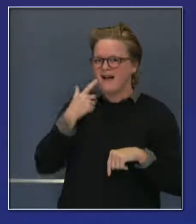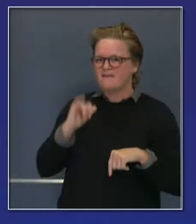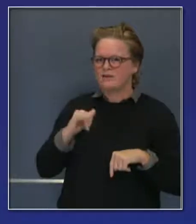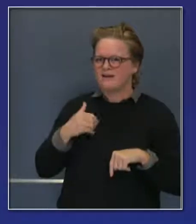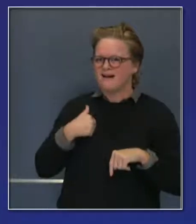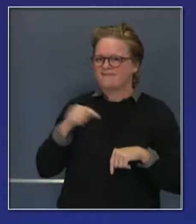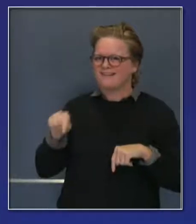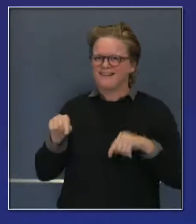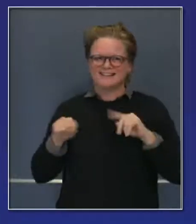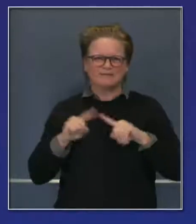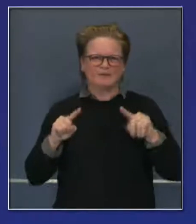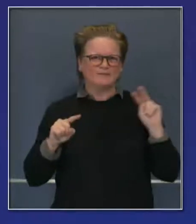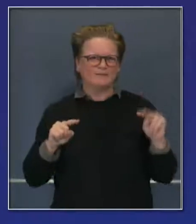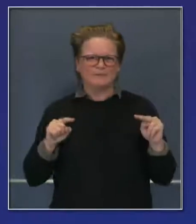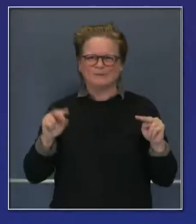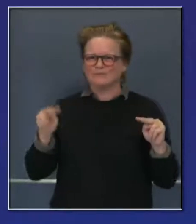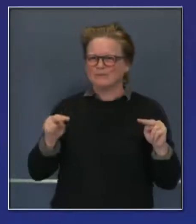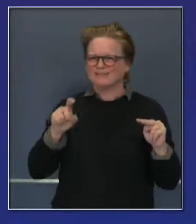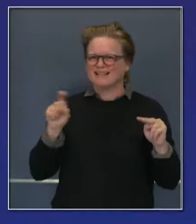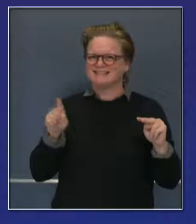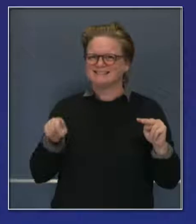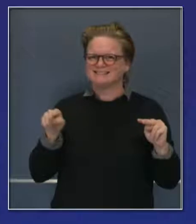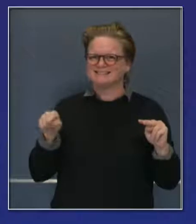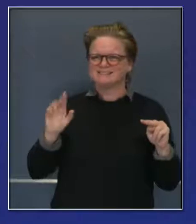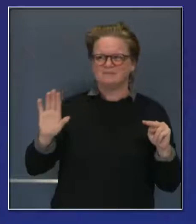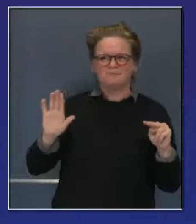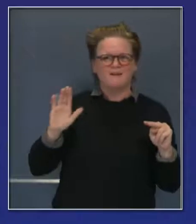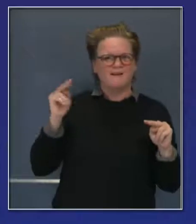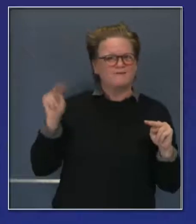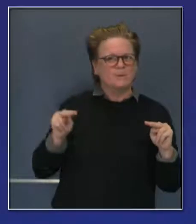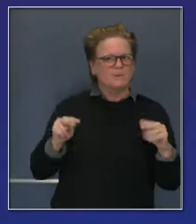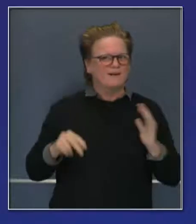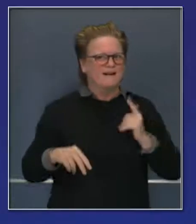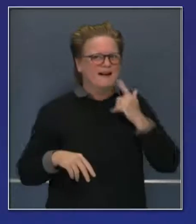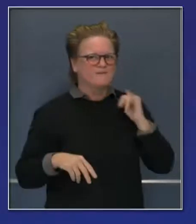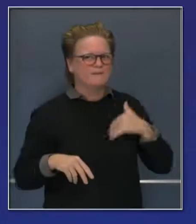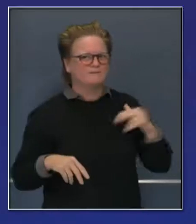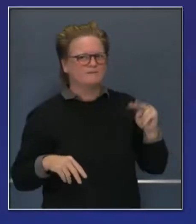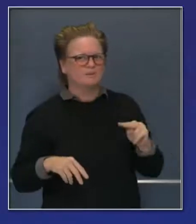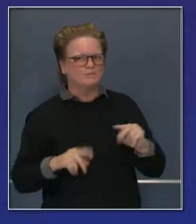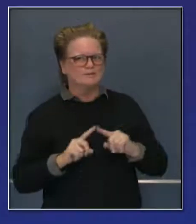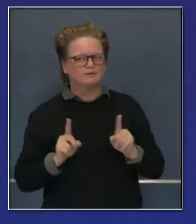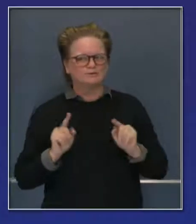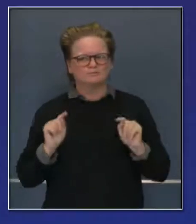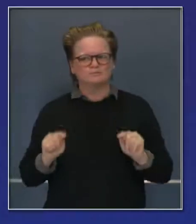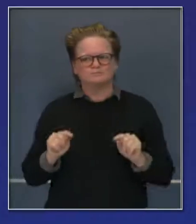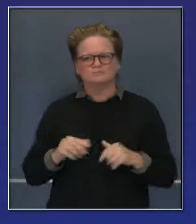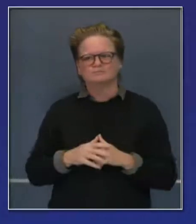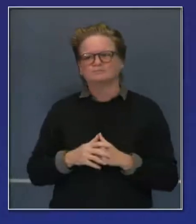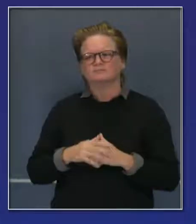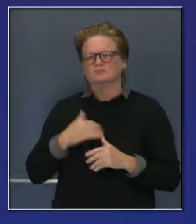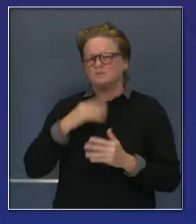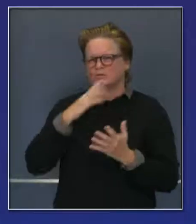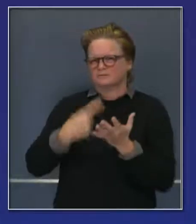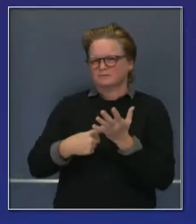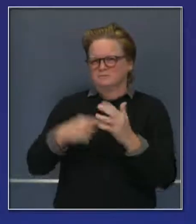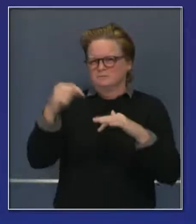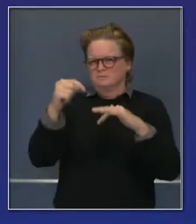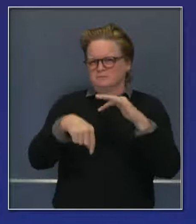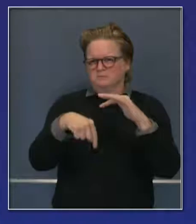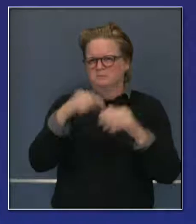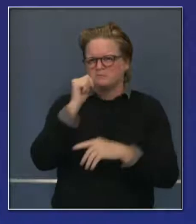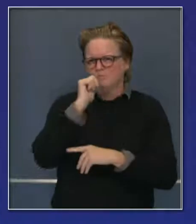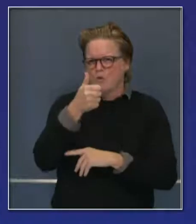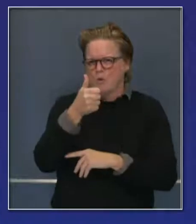expressing that during oral arguments tomorrow with representatives as well that advanced Obamacare with the incredible